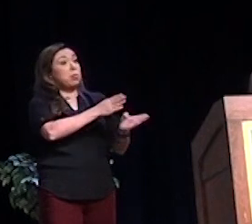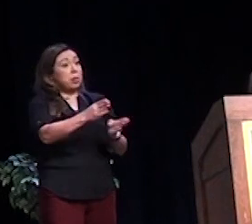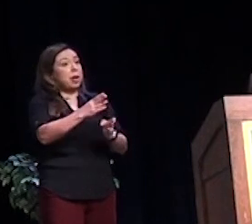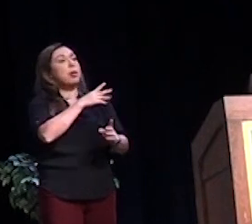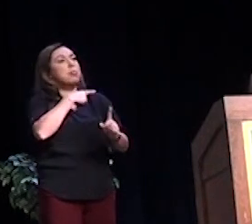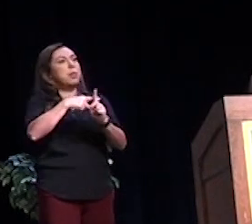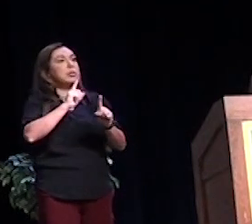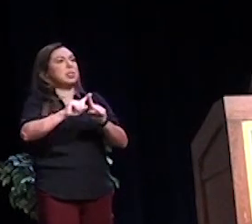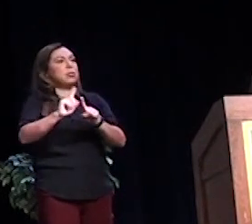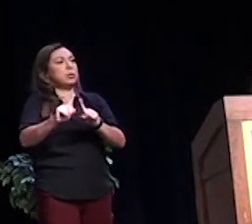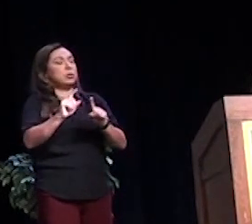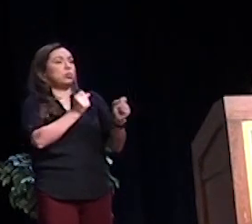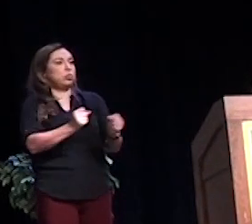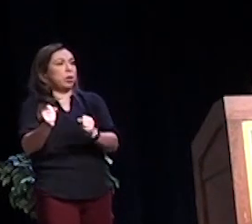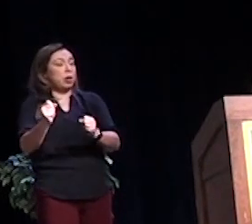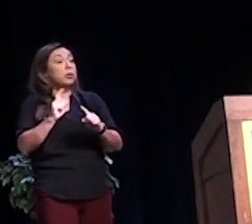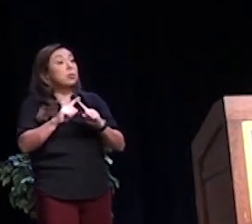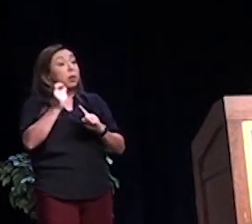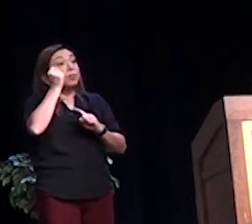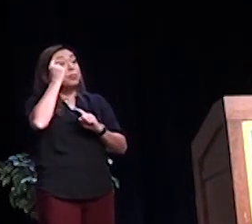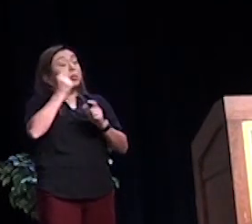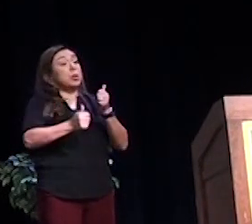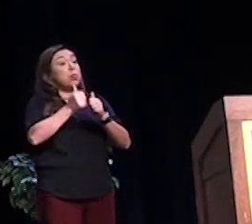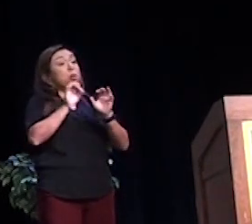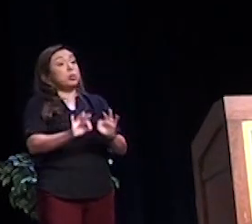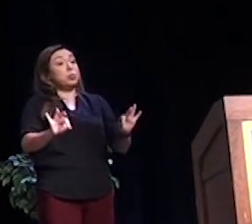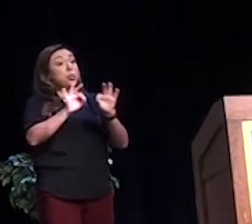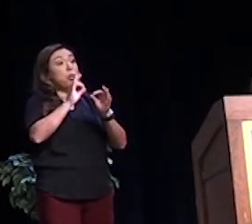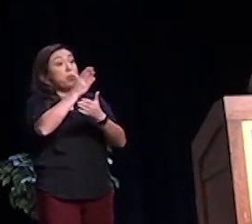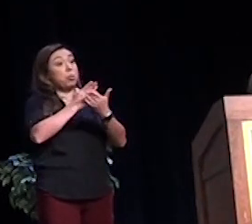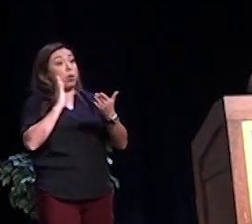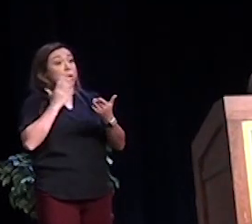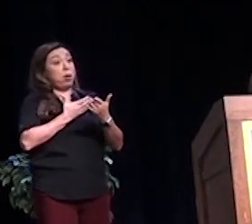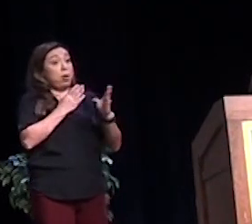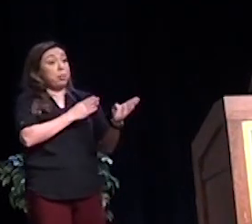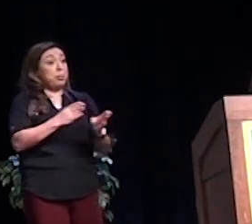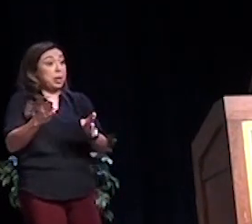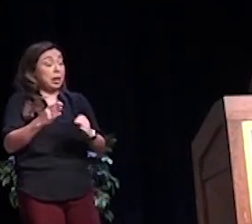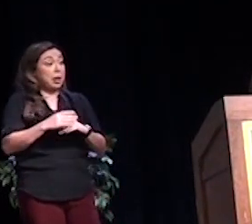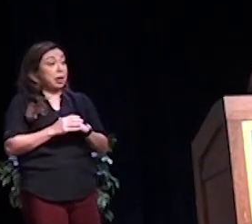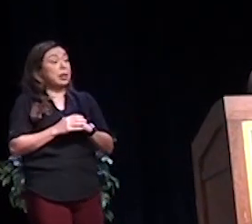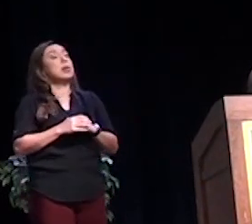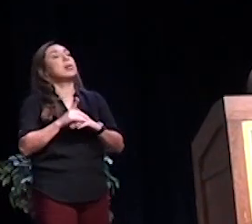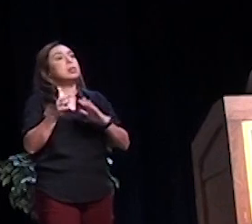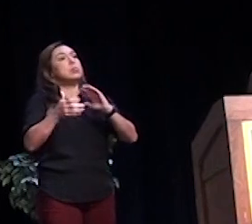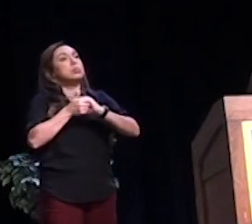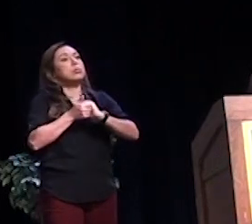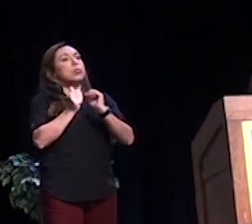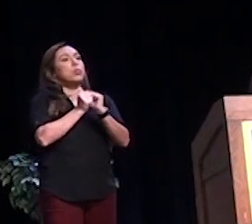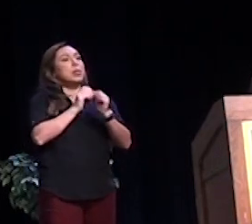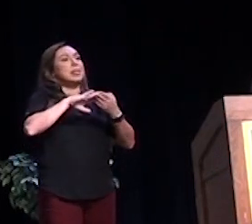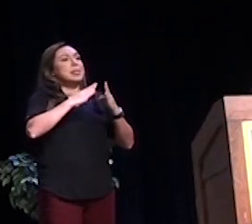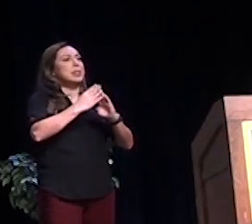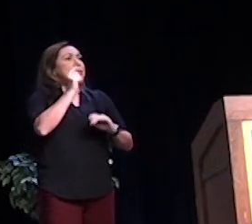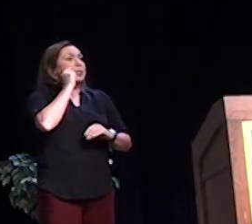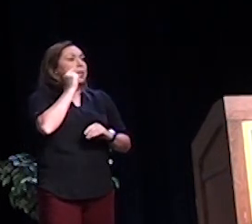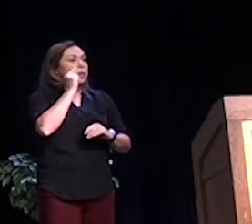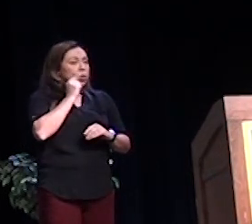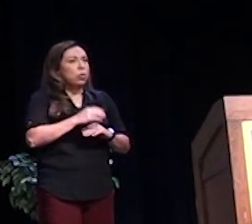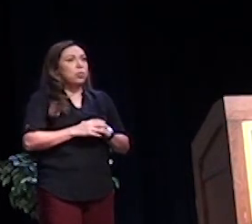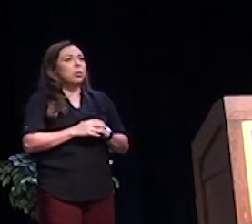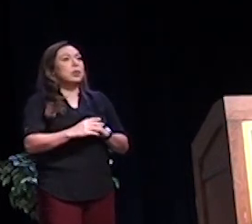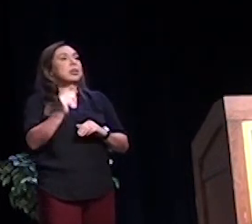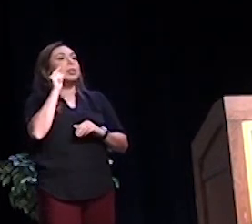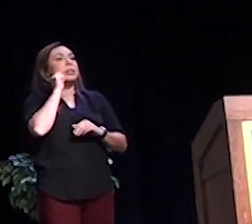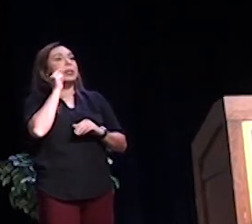strategies. But the very most important part of our plan is that it's done in partnership with the City of San Antonio, the